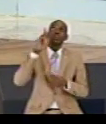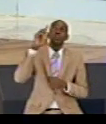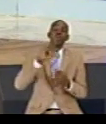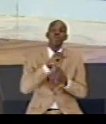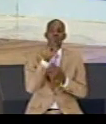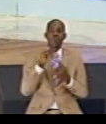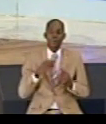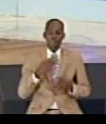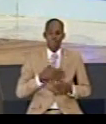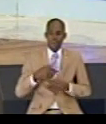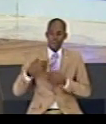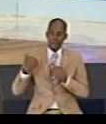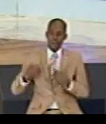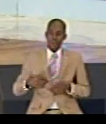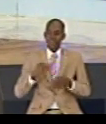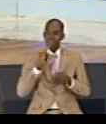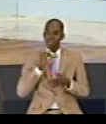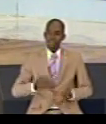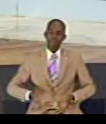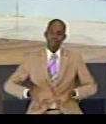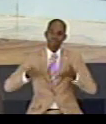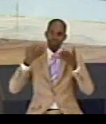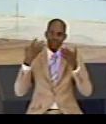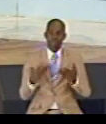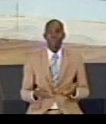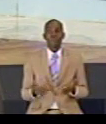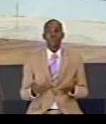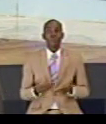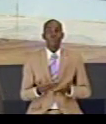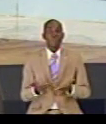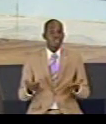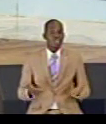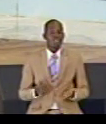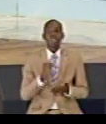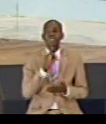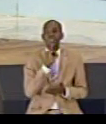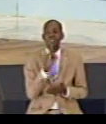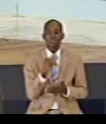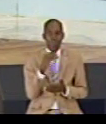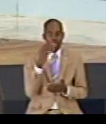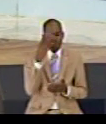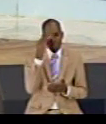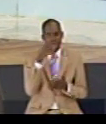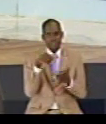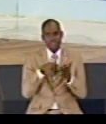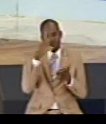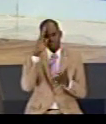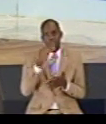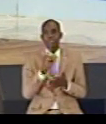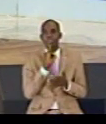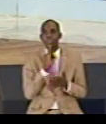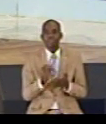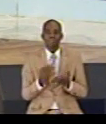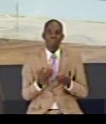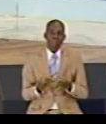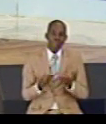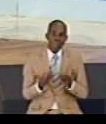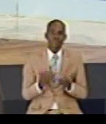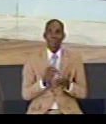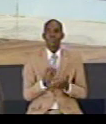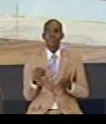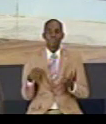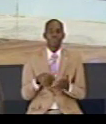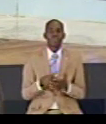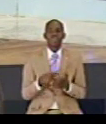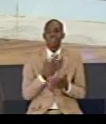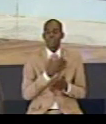is overwhelmed. Here is the reason he's passionate about it. Here is the reason he's